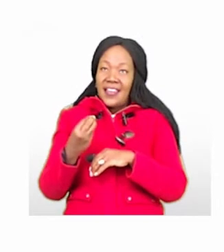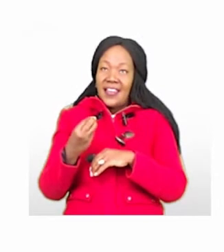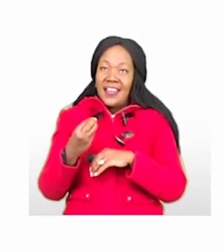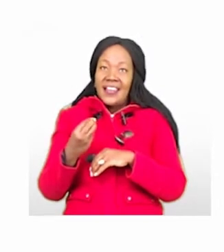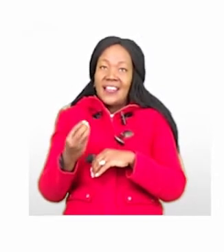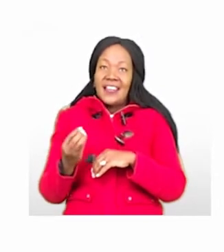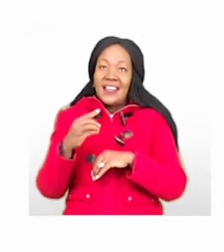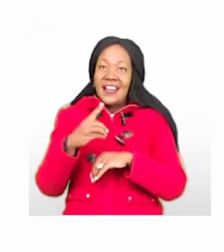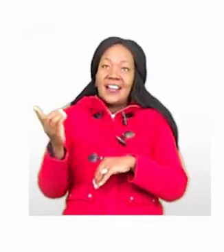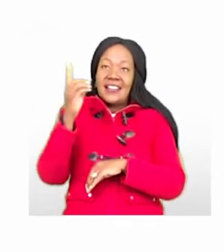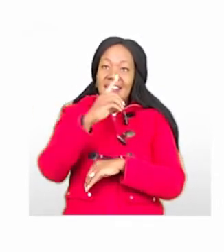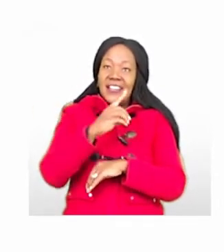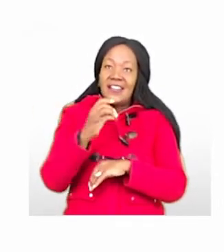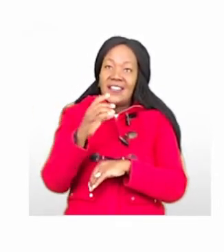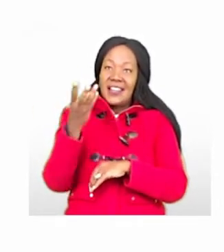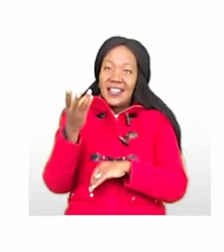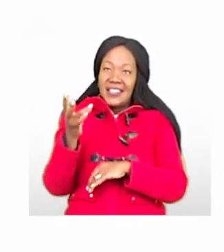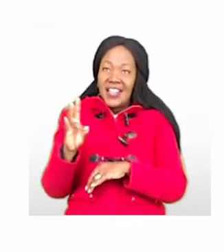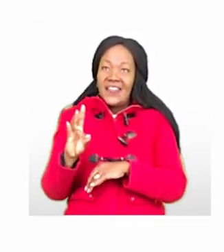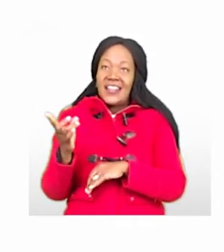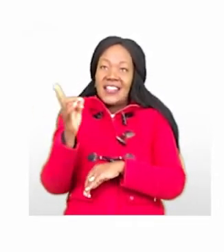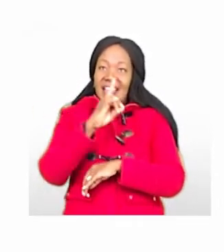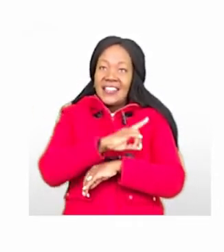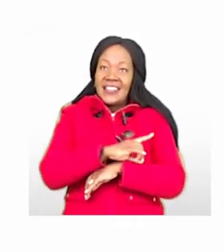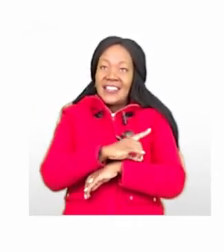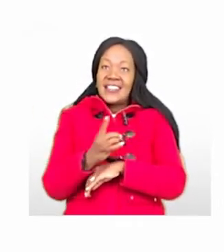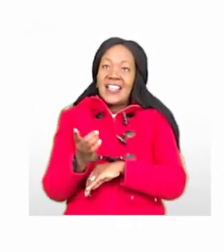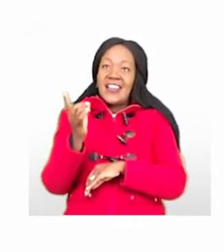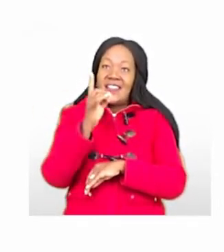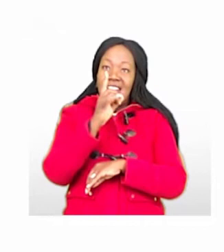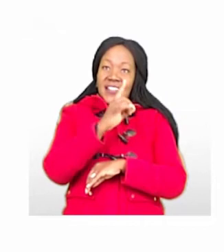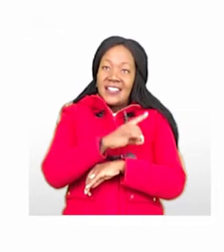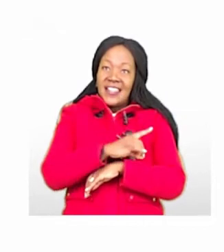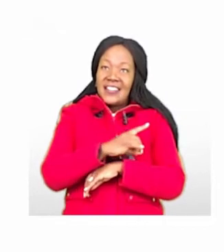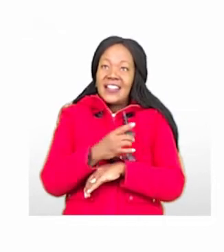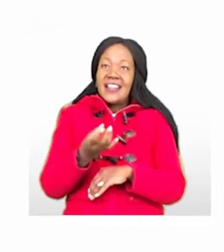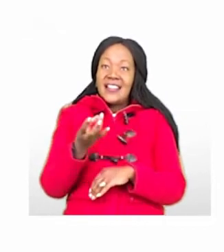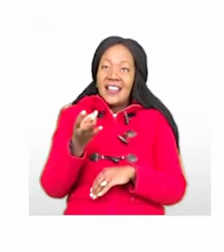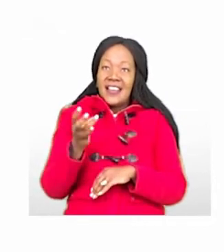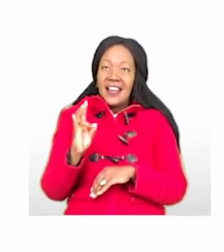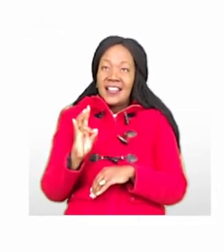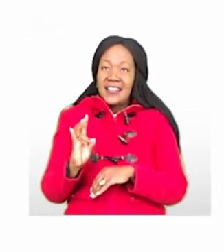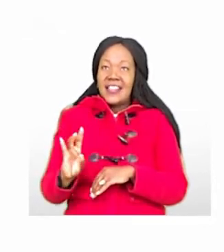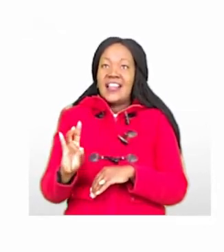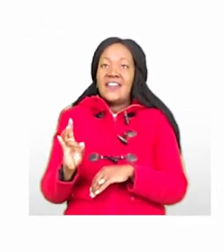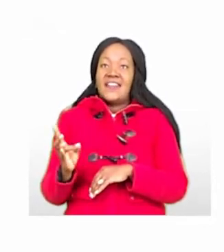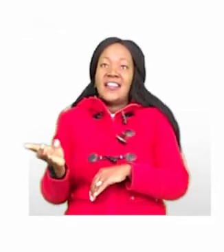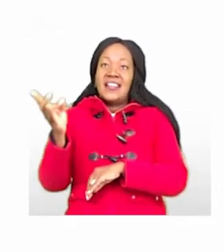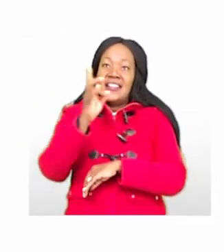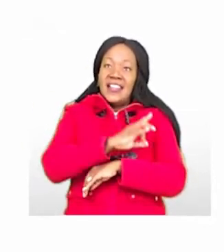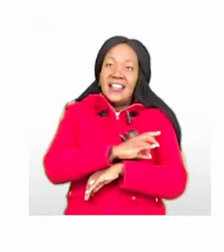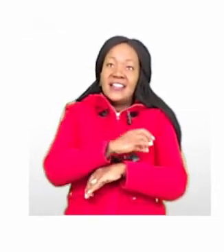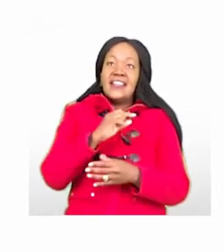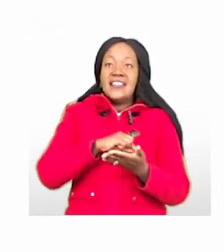Saturday. There are 7 days, there are 7 days, there are